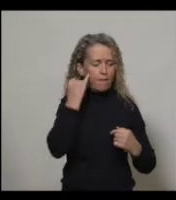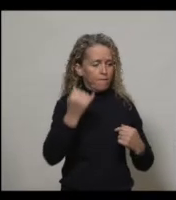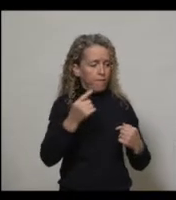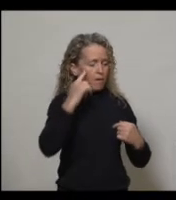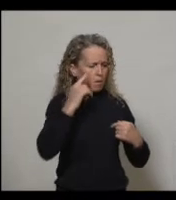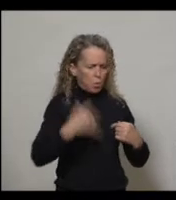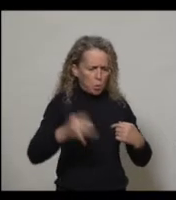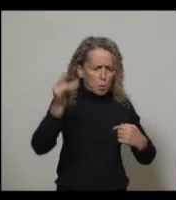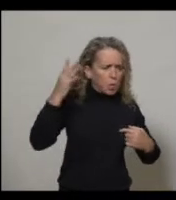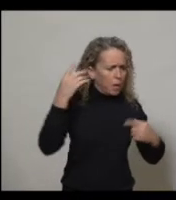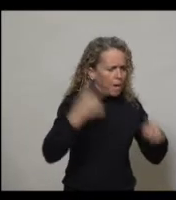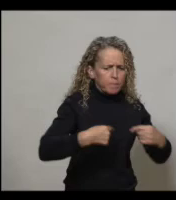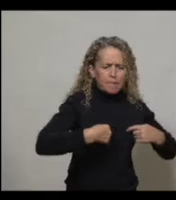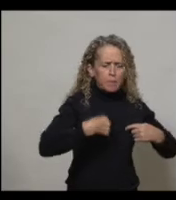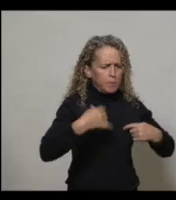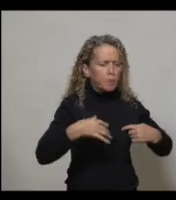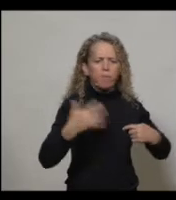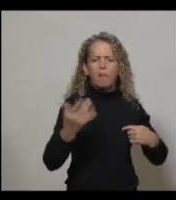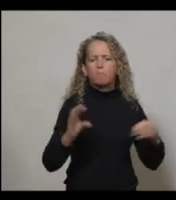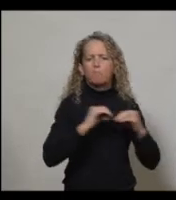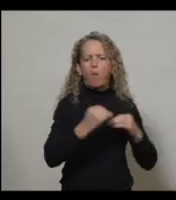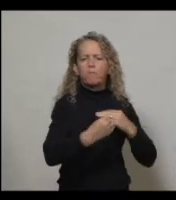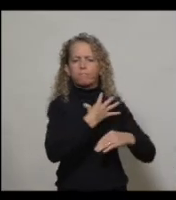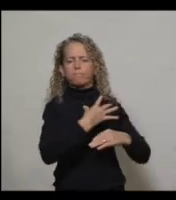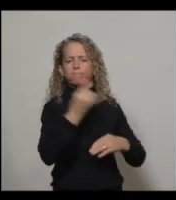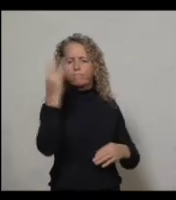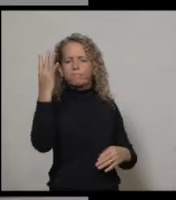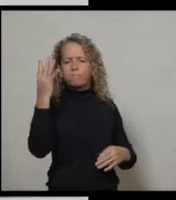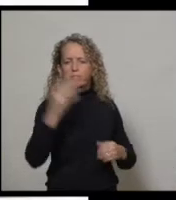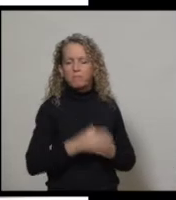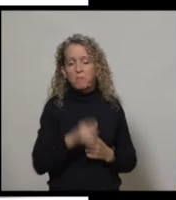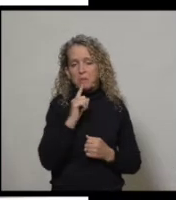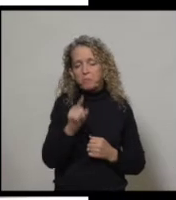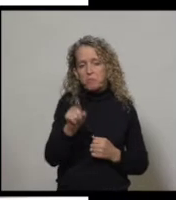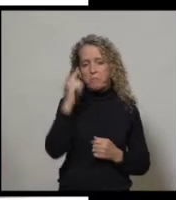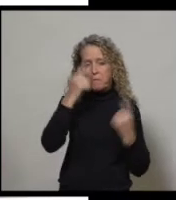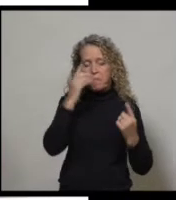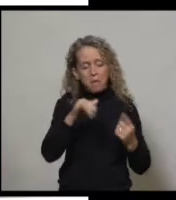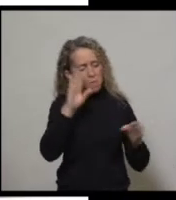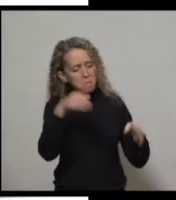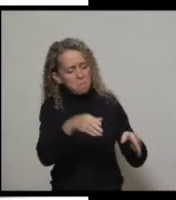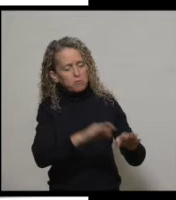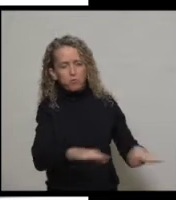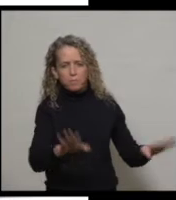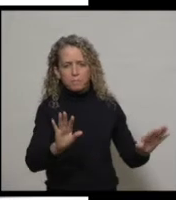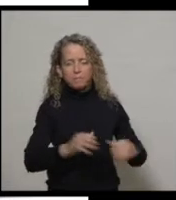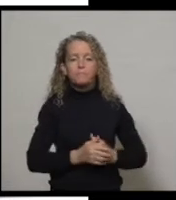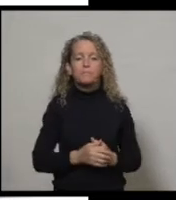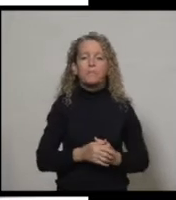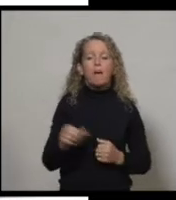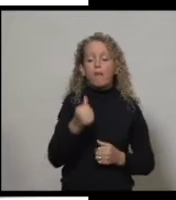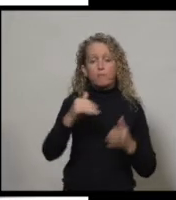them. So that is something really to think about when you're working with children and youth. The other piece that we want to mention, and some great research from